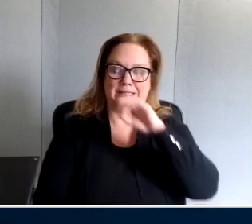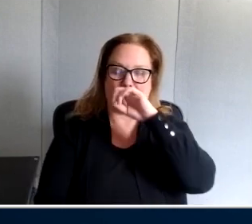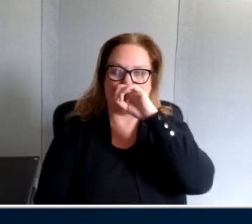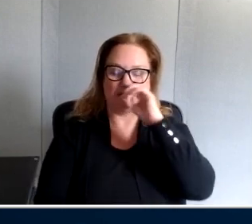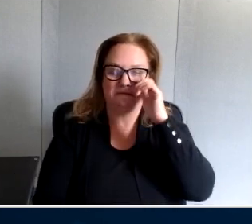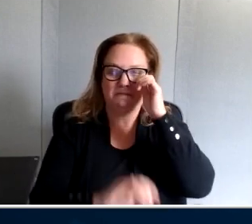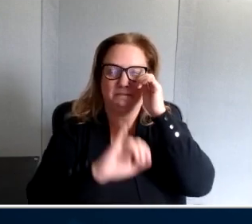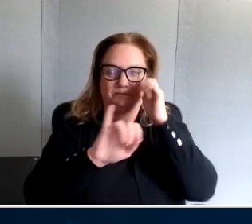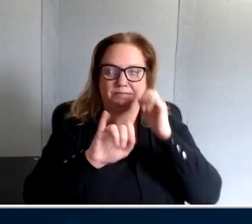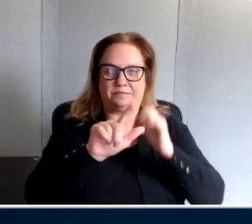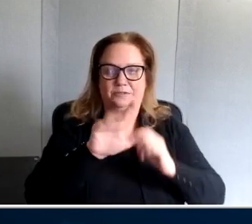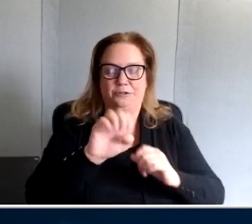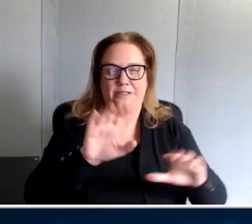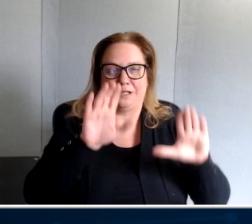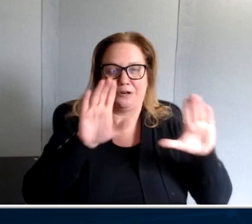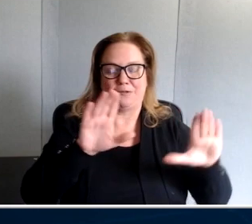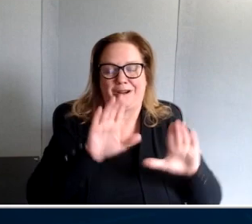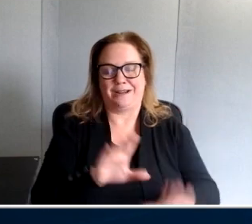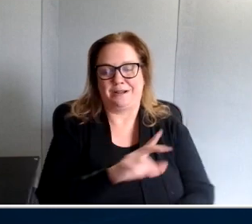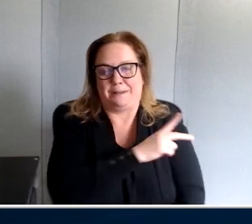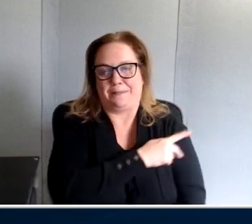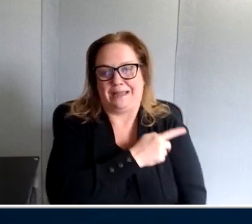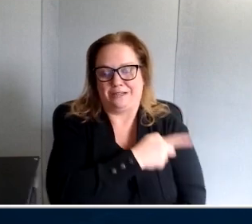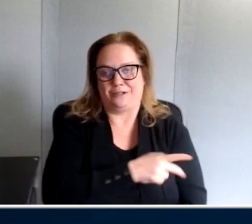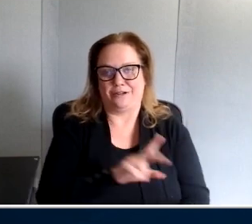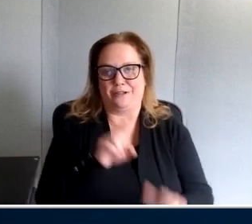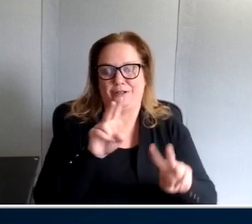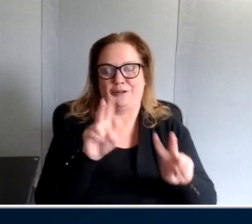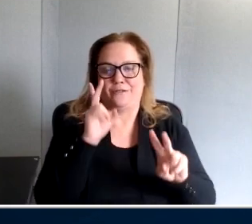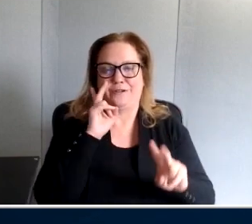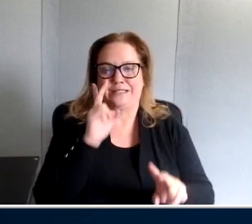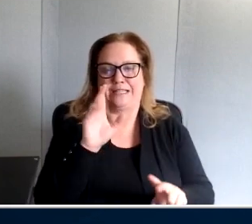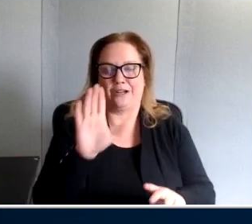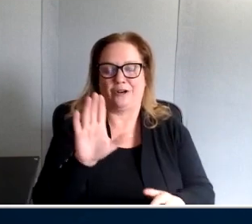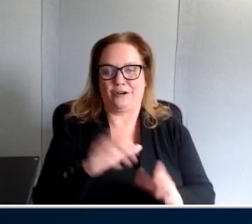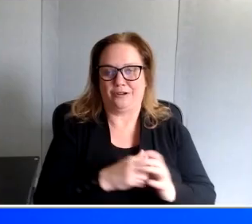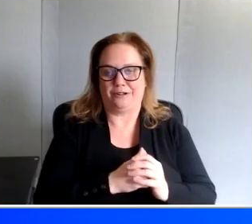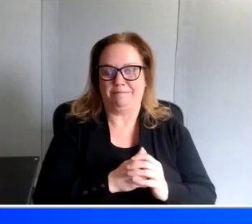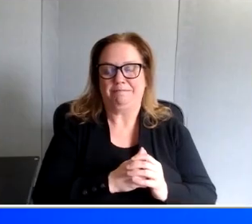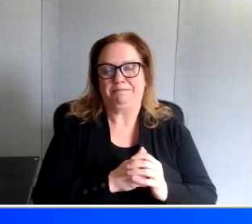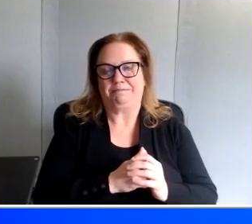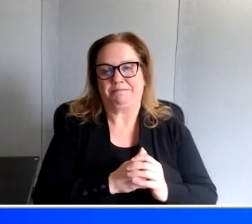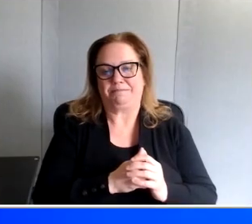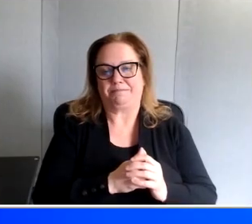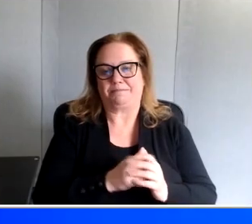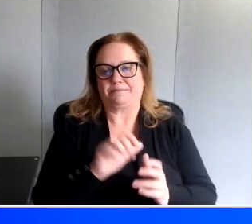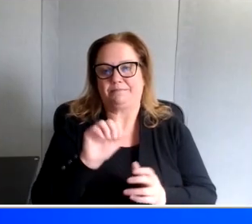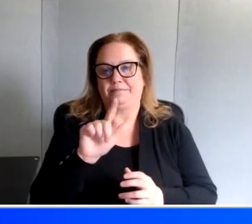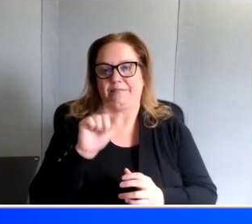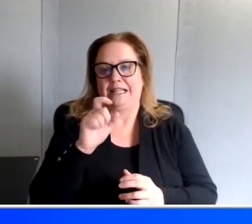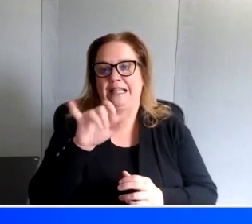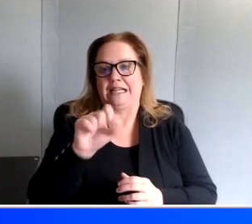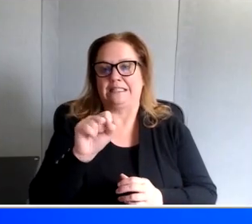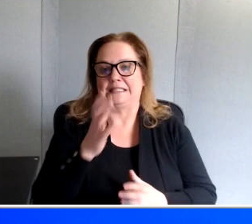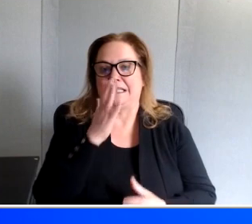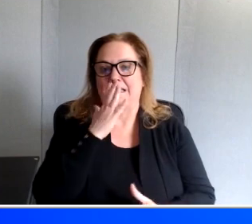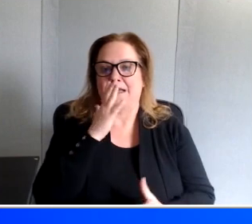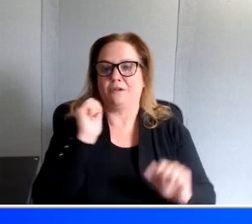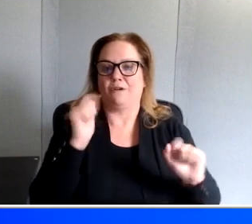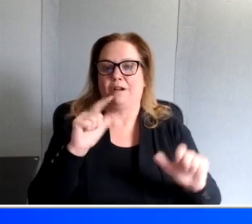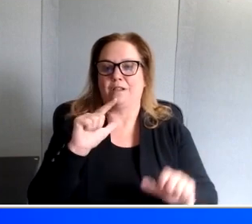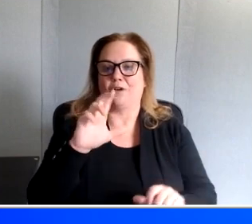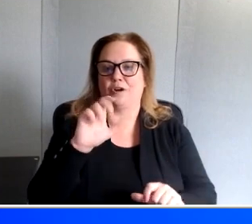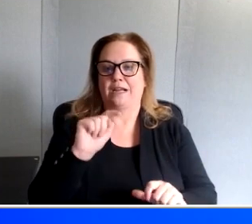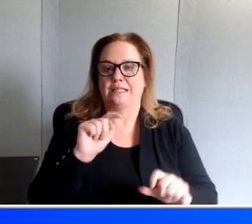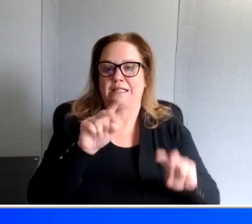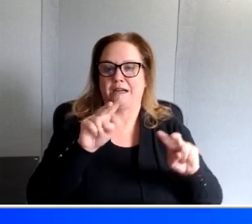Julie French, she's another great patient as well. Looking forward to seeing her and seeing how well she's doing. Alexis, thank you, and thanks to all of our guests today and our